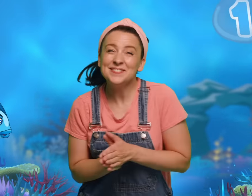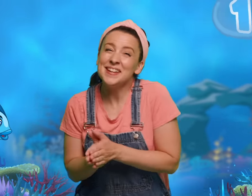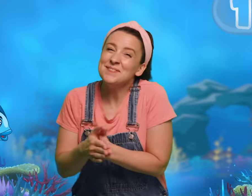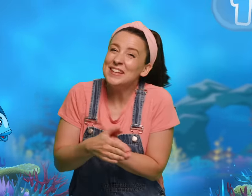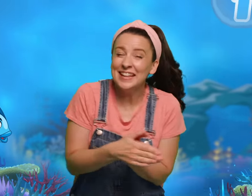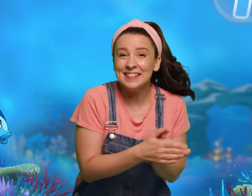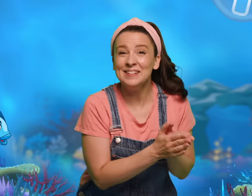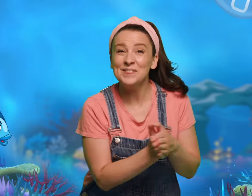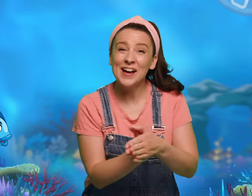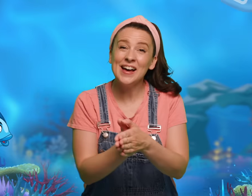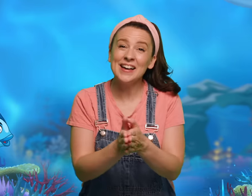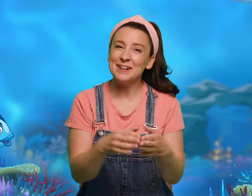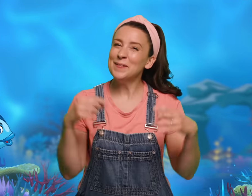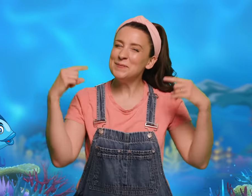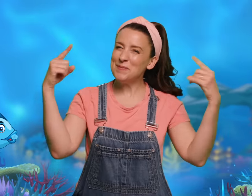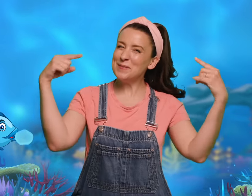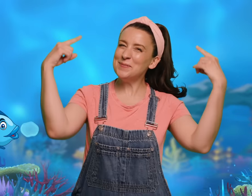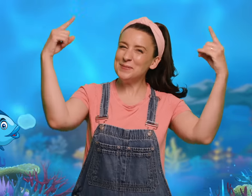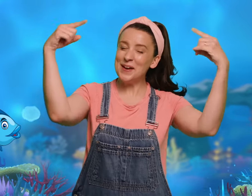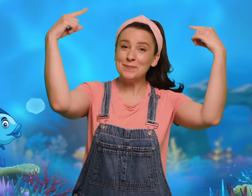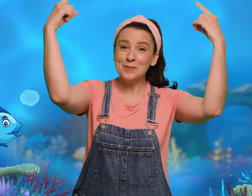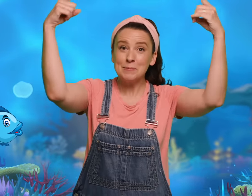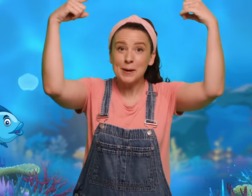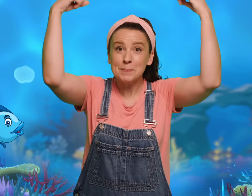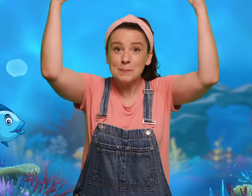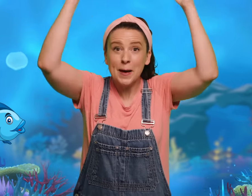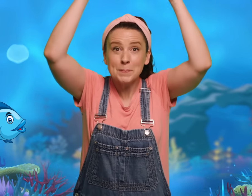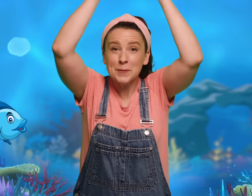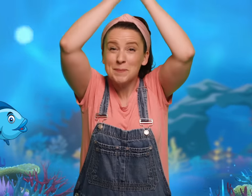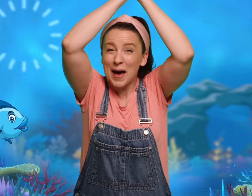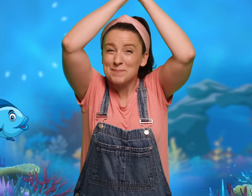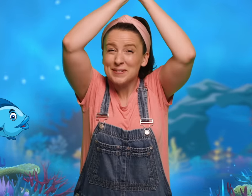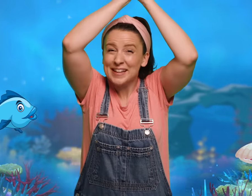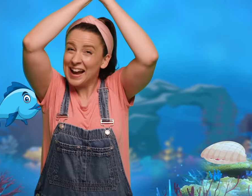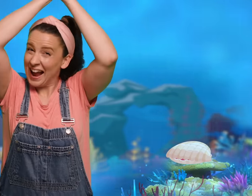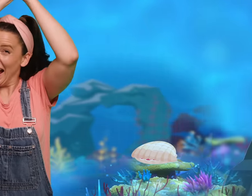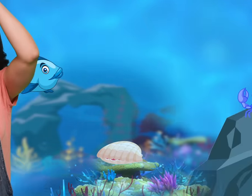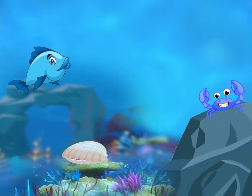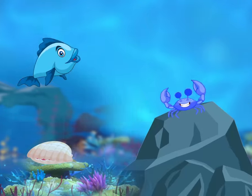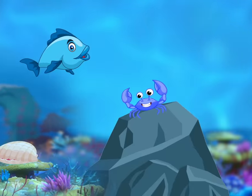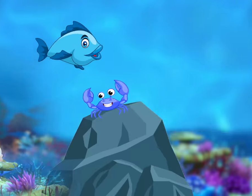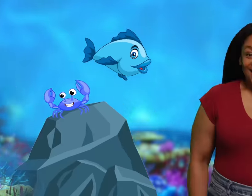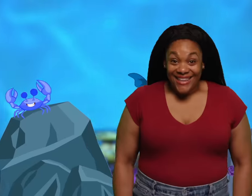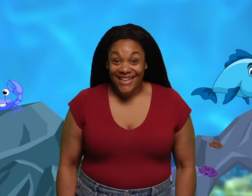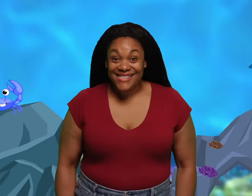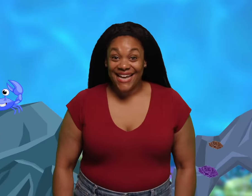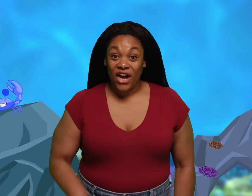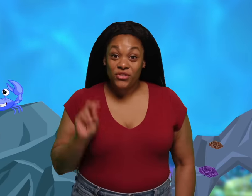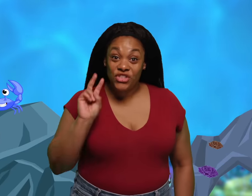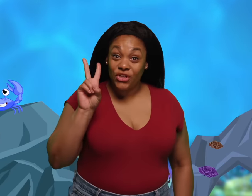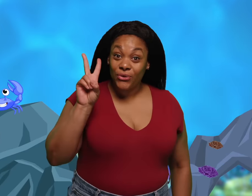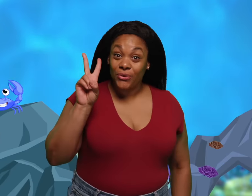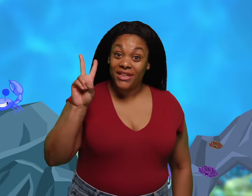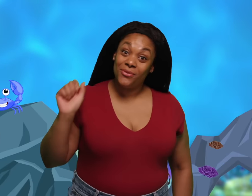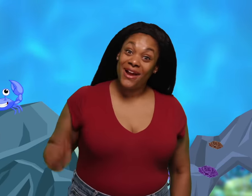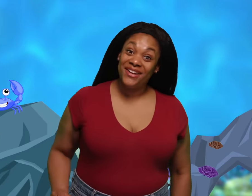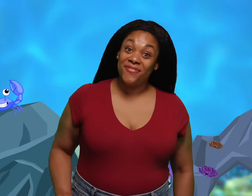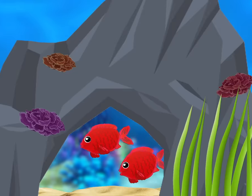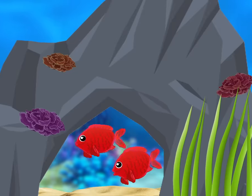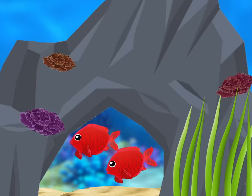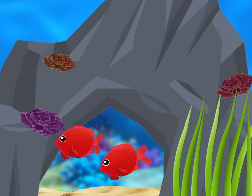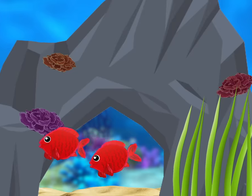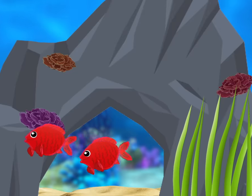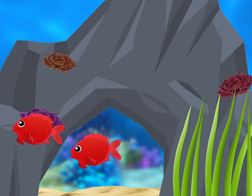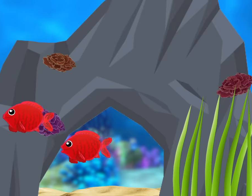fish swimming in the water. Bubble, bubble, bubble, bubble, bub. Let's get out two little